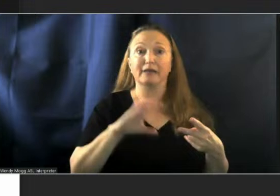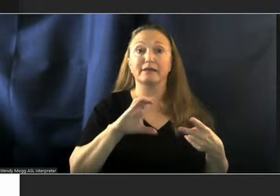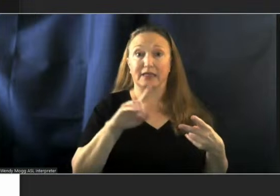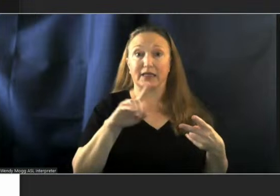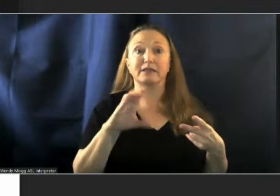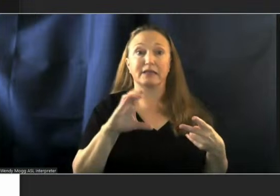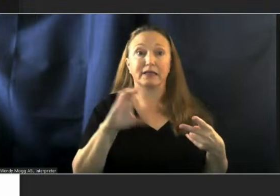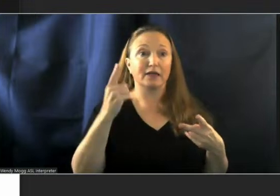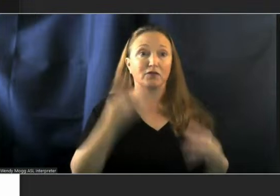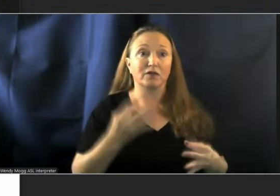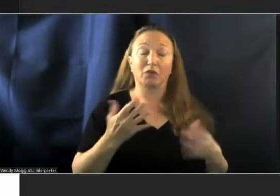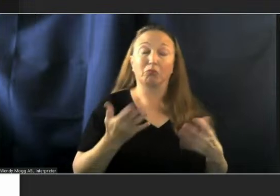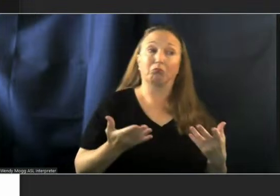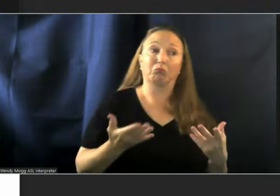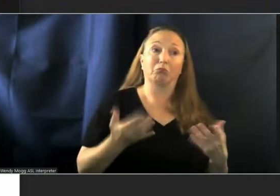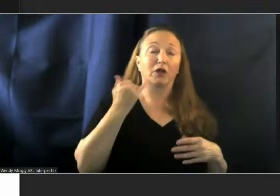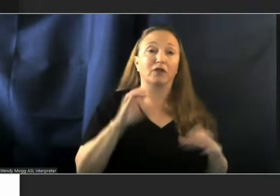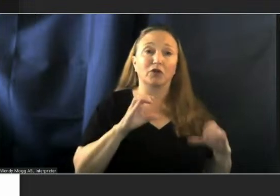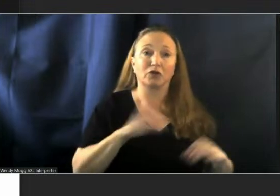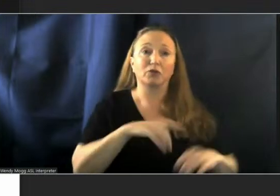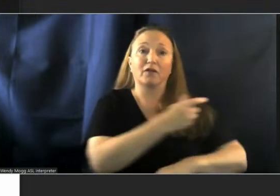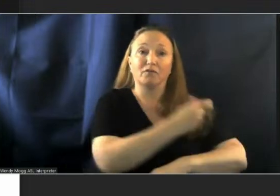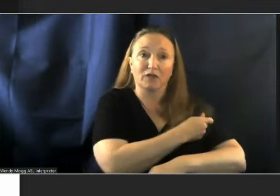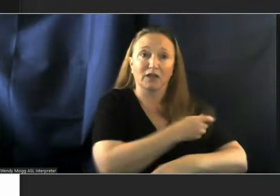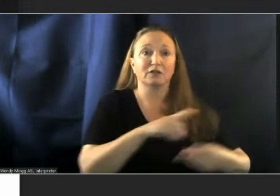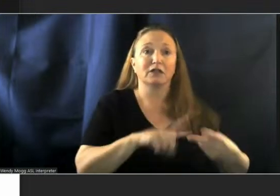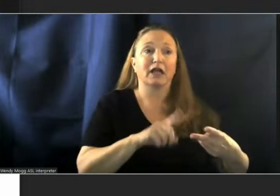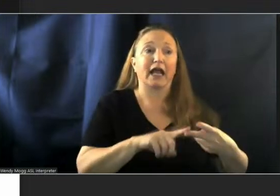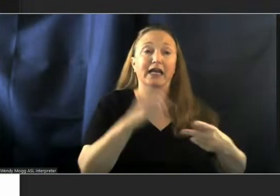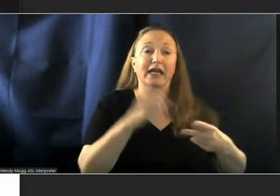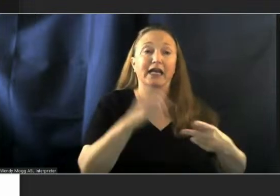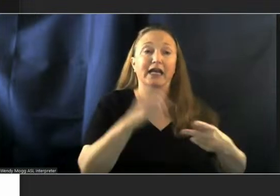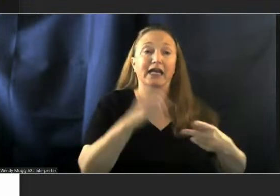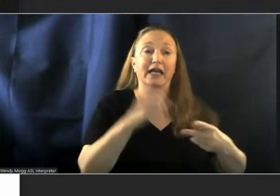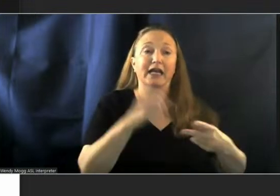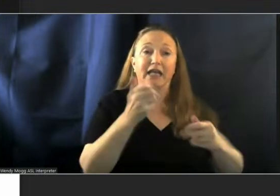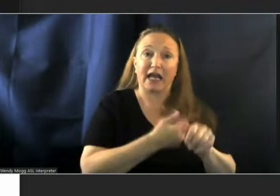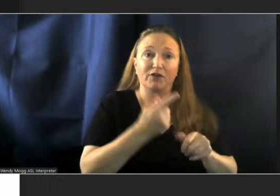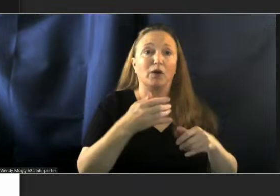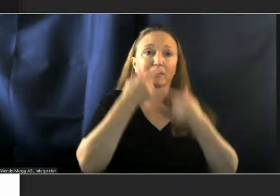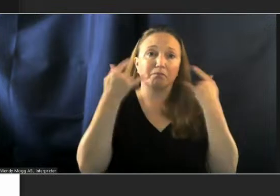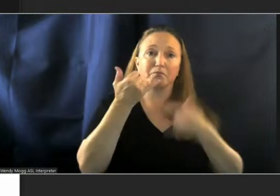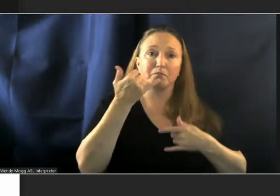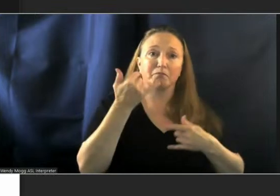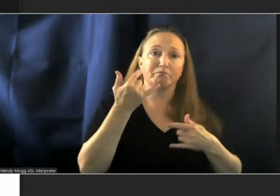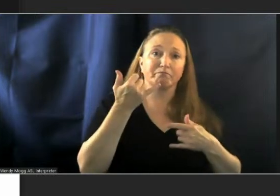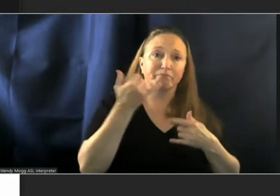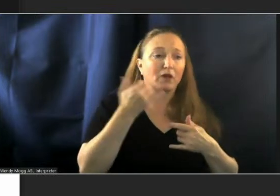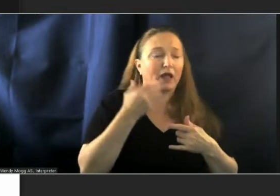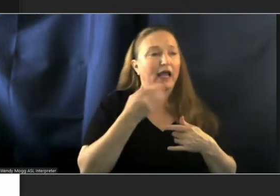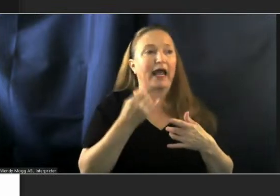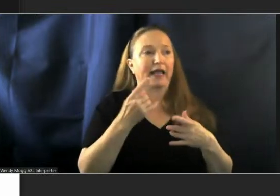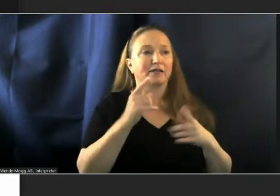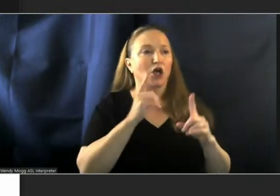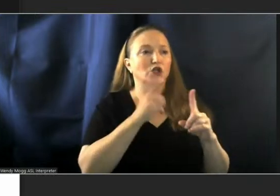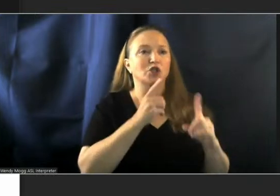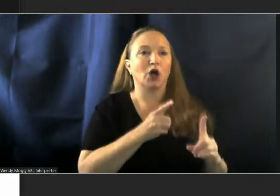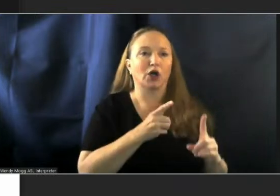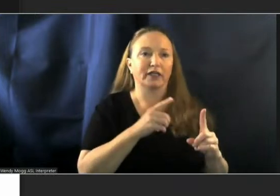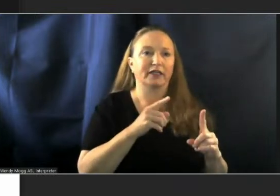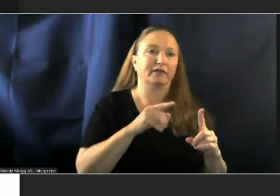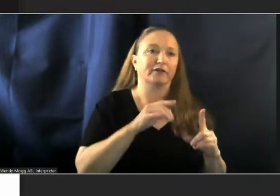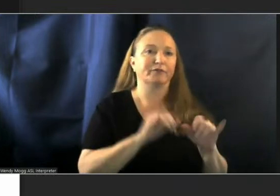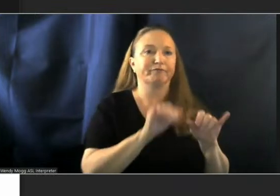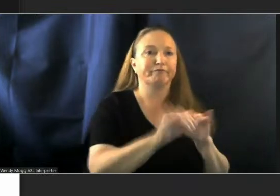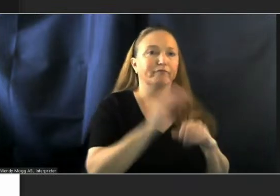that if you're doing the vaccination and universal masking and targeted quarantine, then you don't need to do the 6 feet apart. And